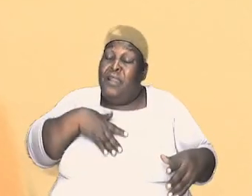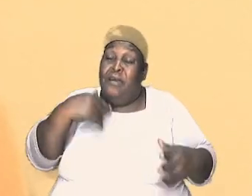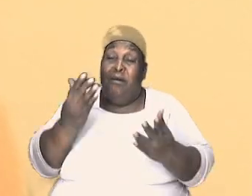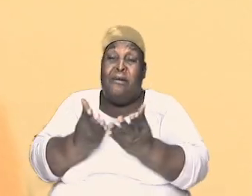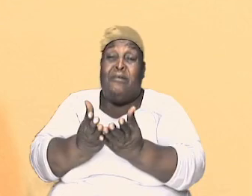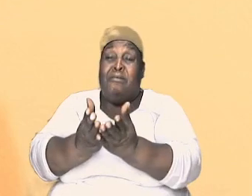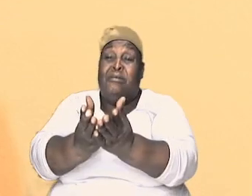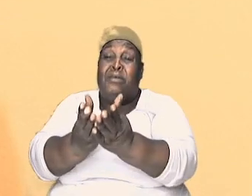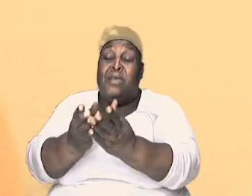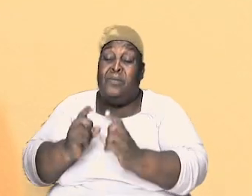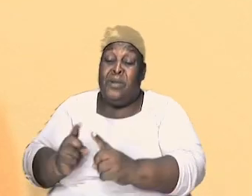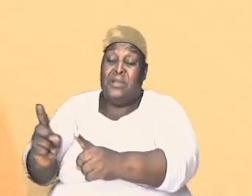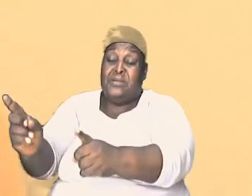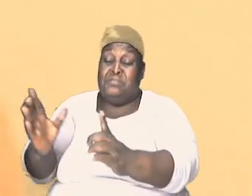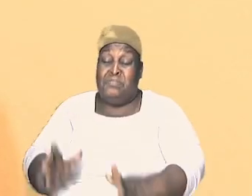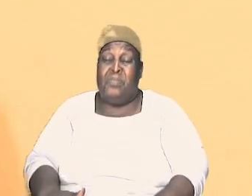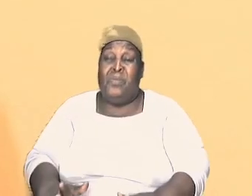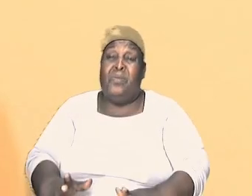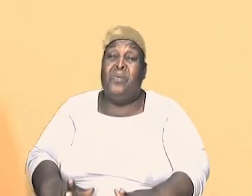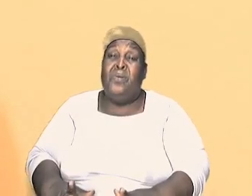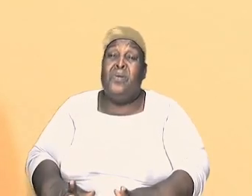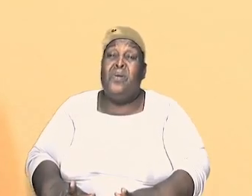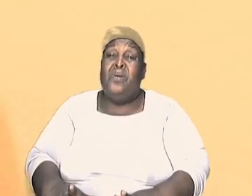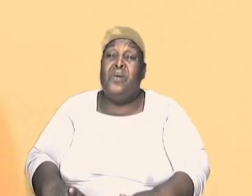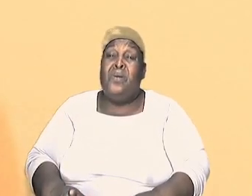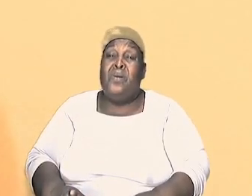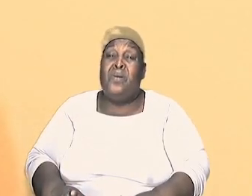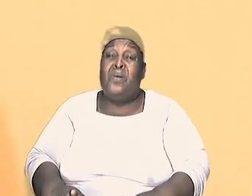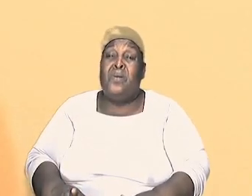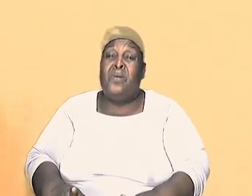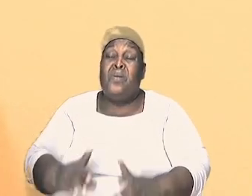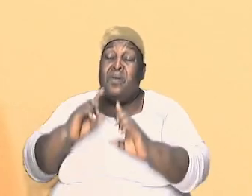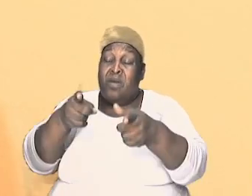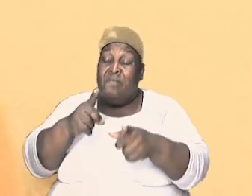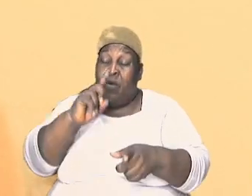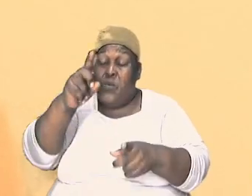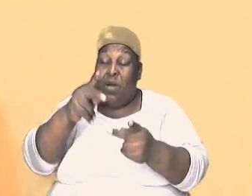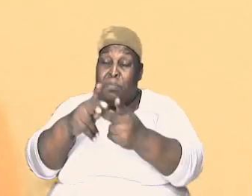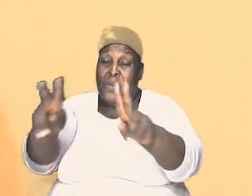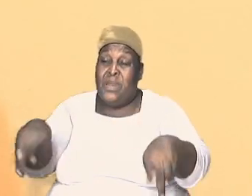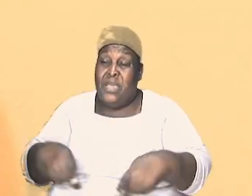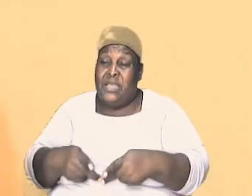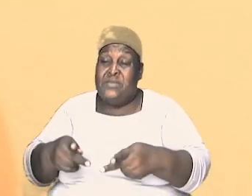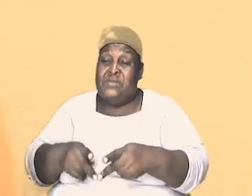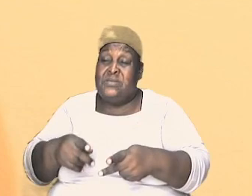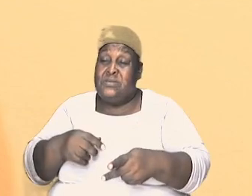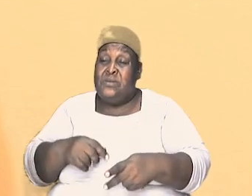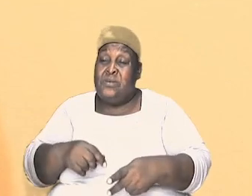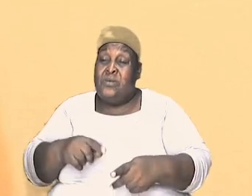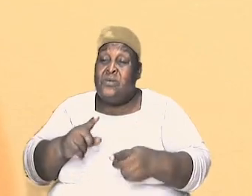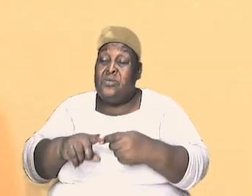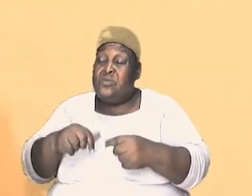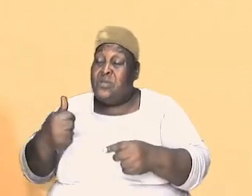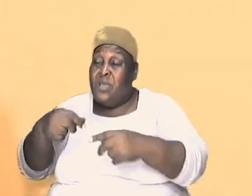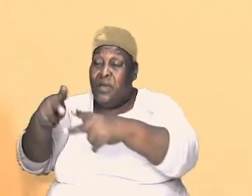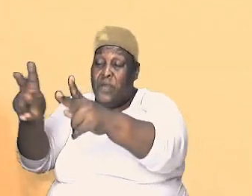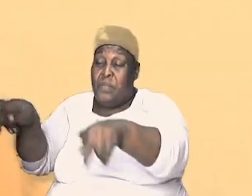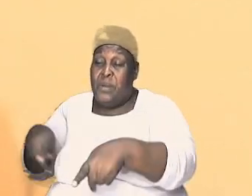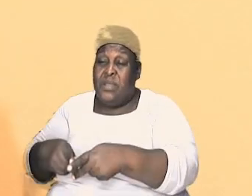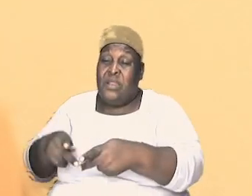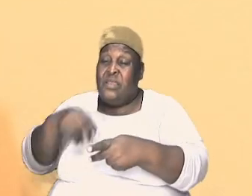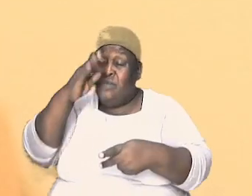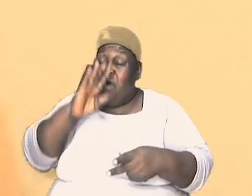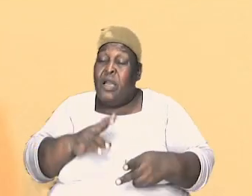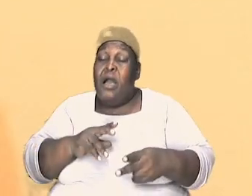disciples were going from one place to the other. And Jesus said to the disciples that they were going to go to the other side. And if God promised you that he's going to take you to the